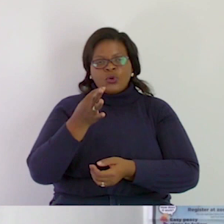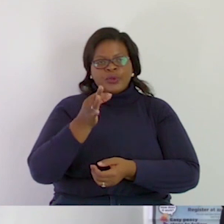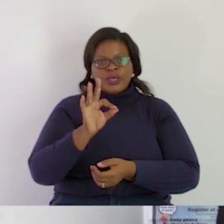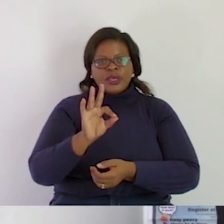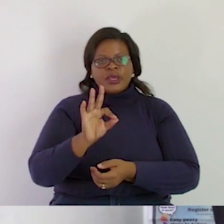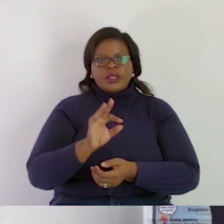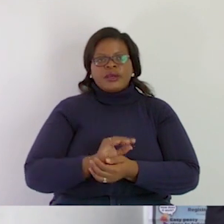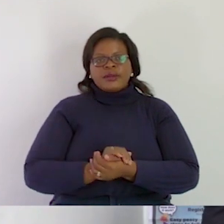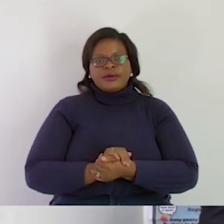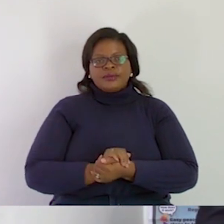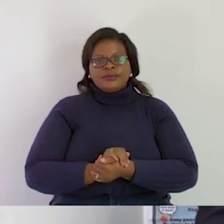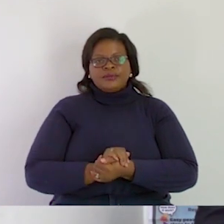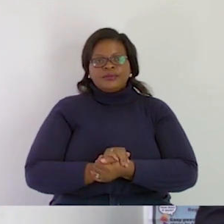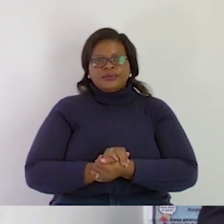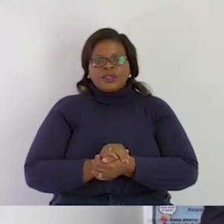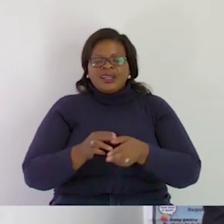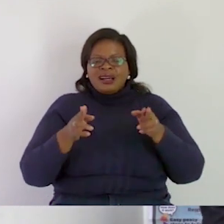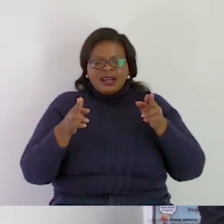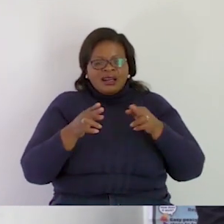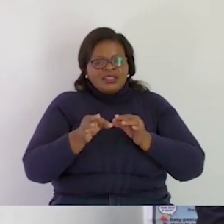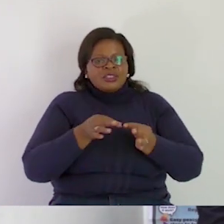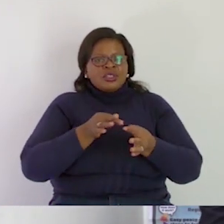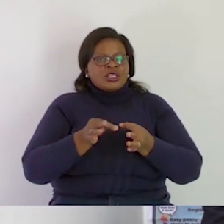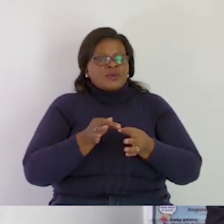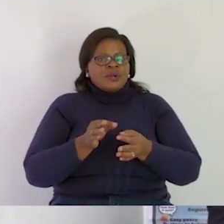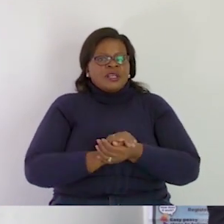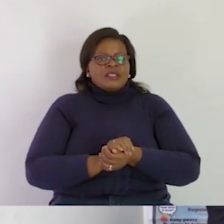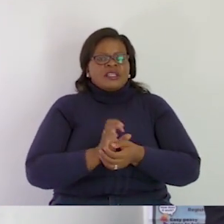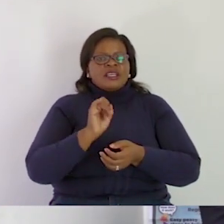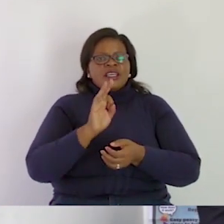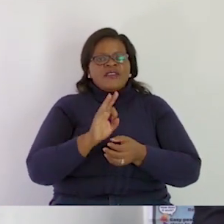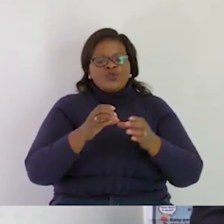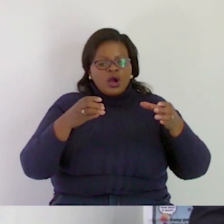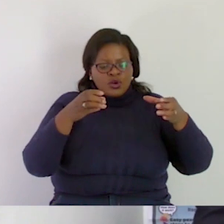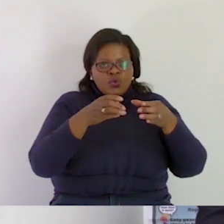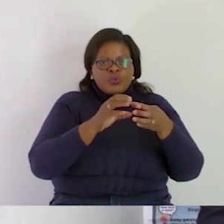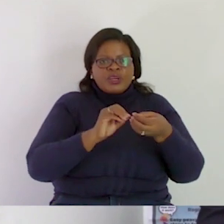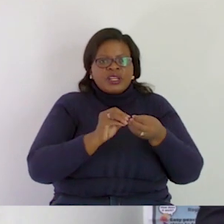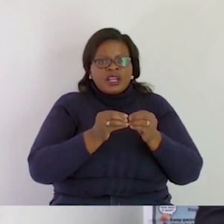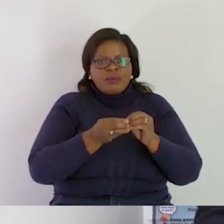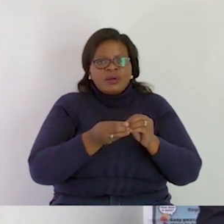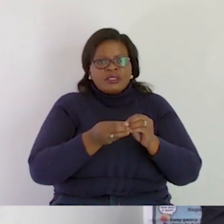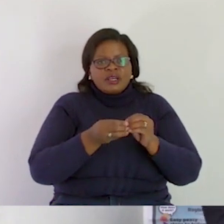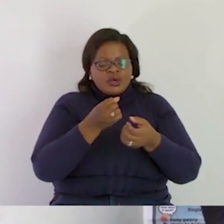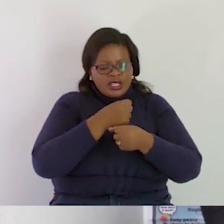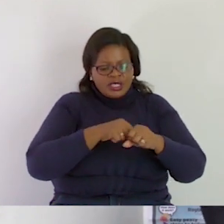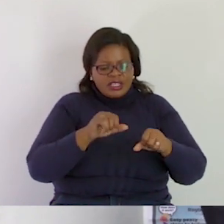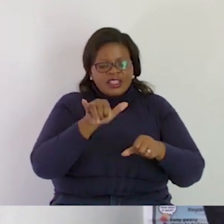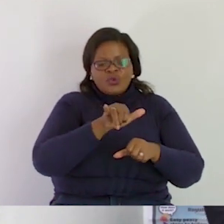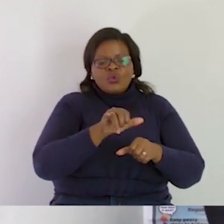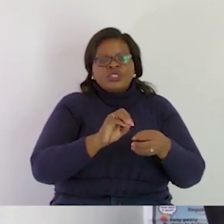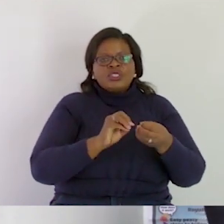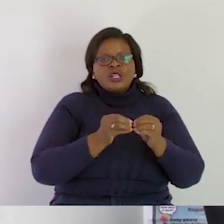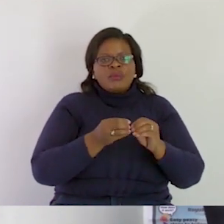S9. So in short, when it comes to associative property, you can decide to work on a certain number that you